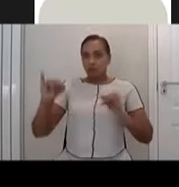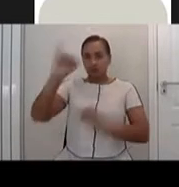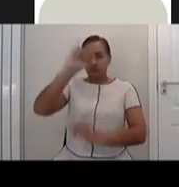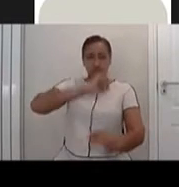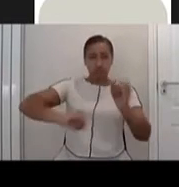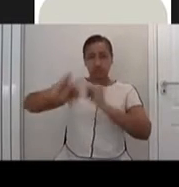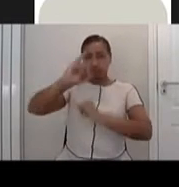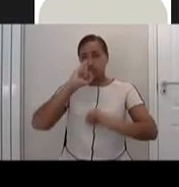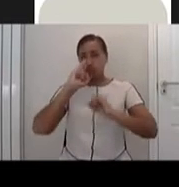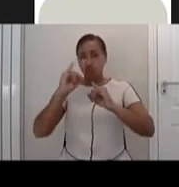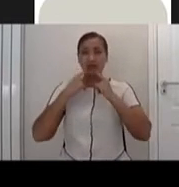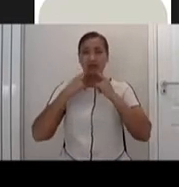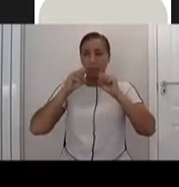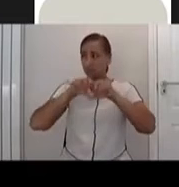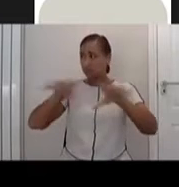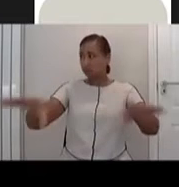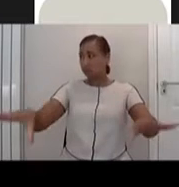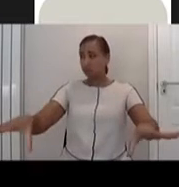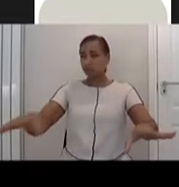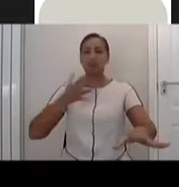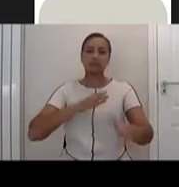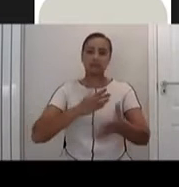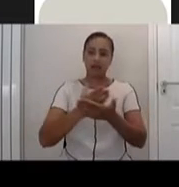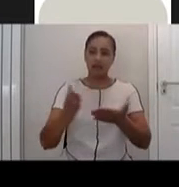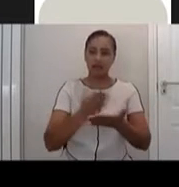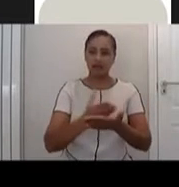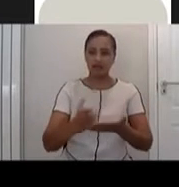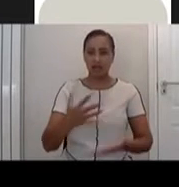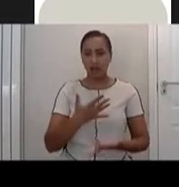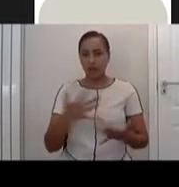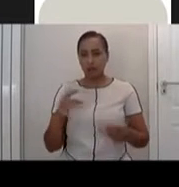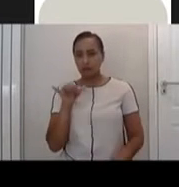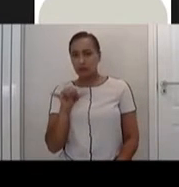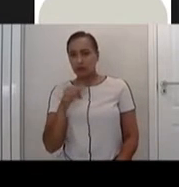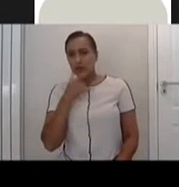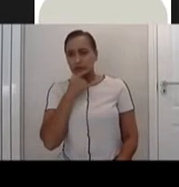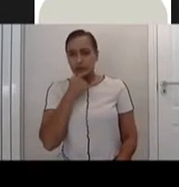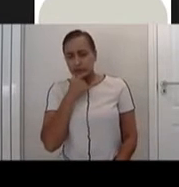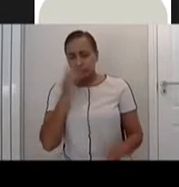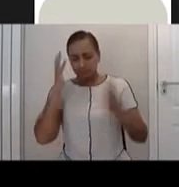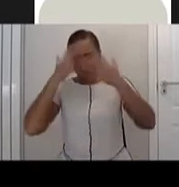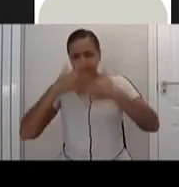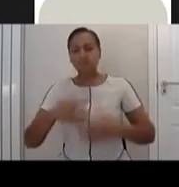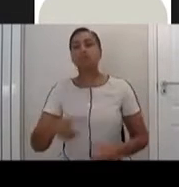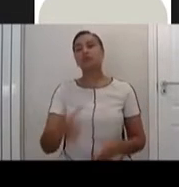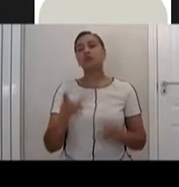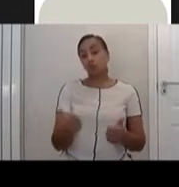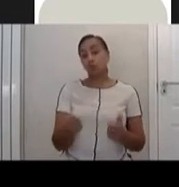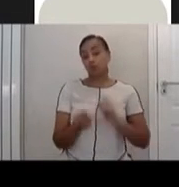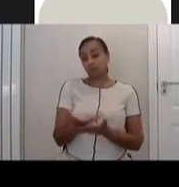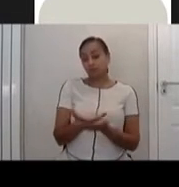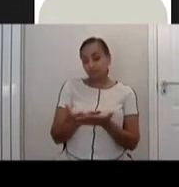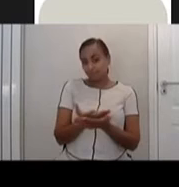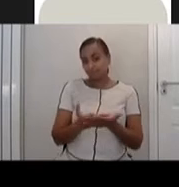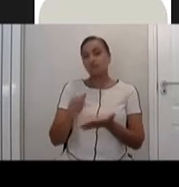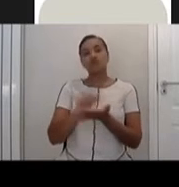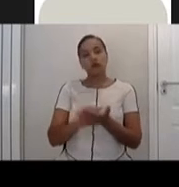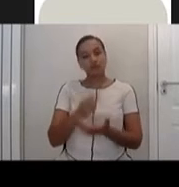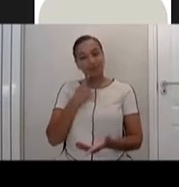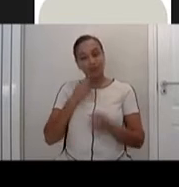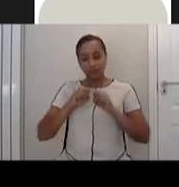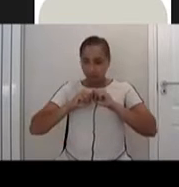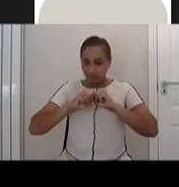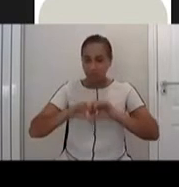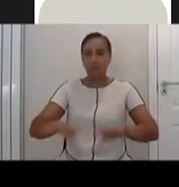around at the moment, and speculation, that I think it's a really good opportunity to kind of make sure that people have the right information at the